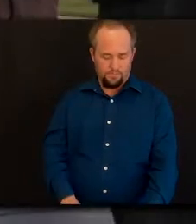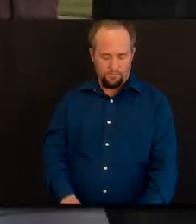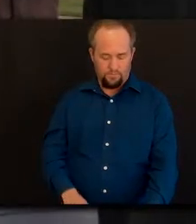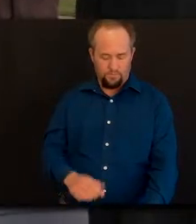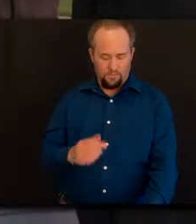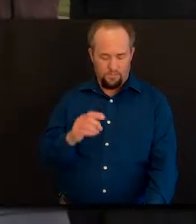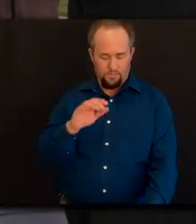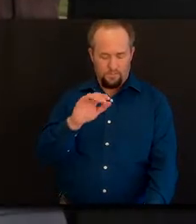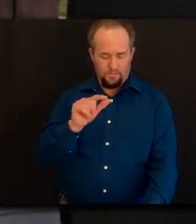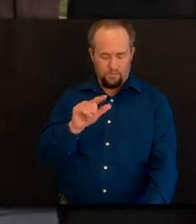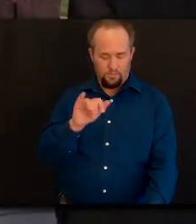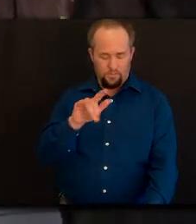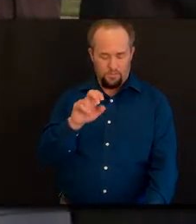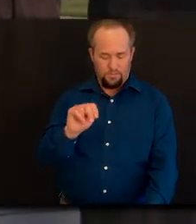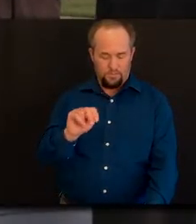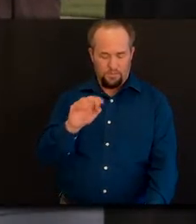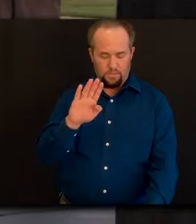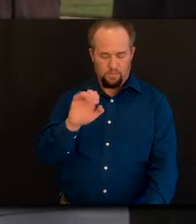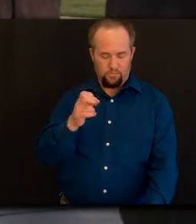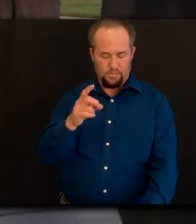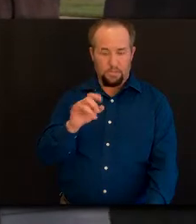Jillian Giselle Bendixson.